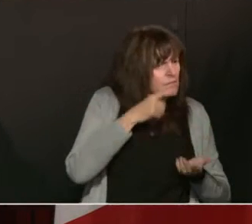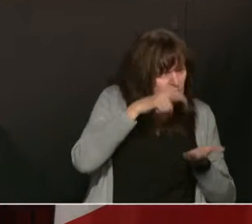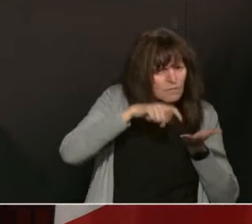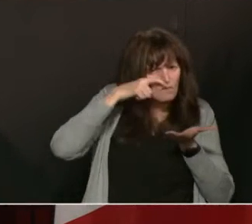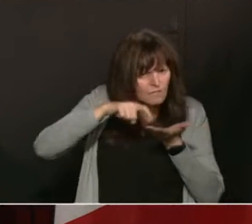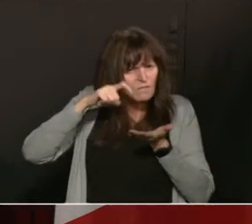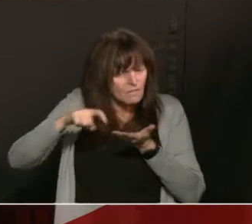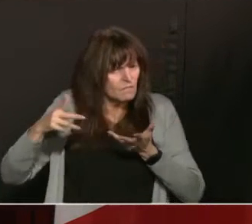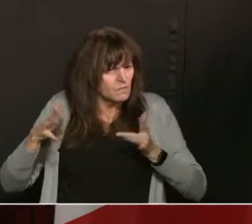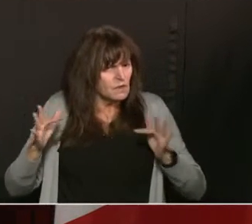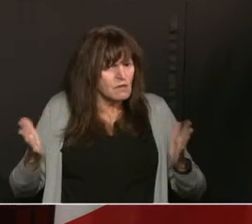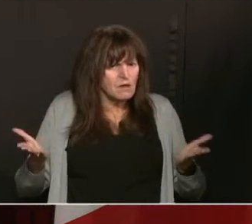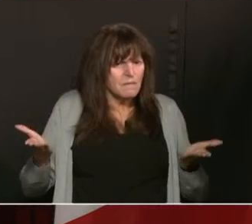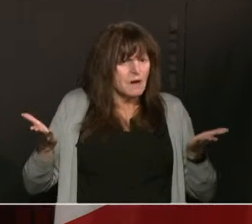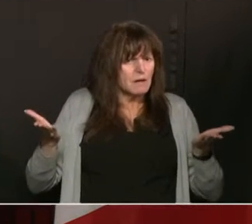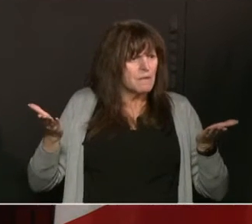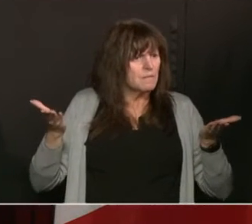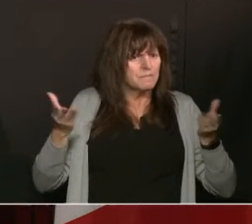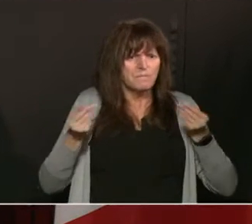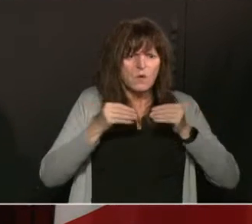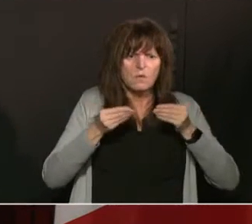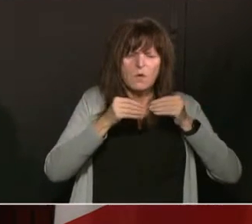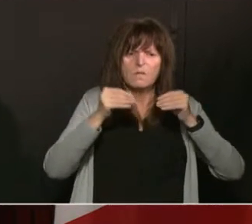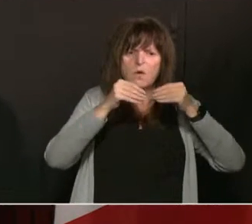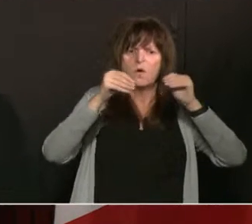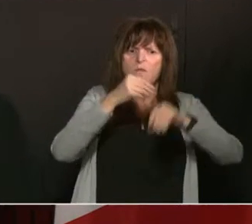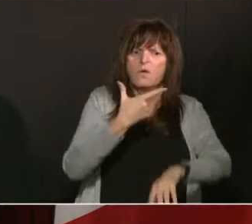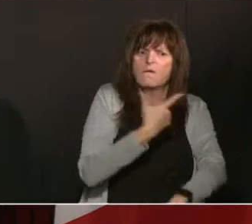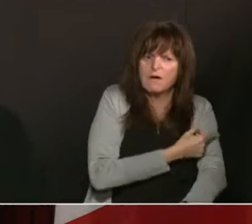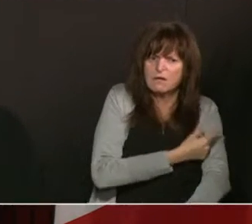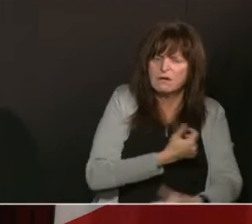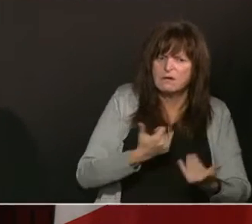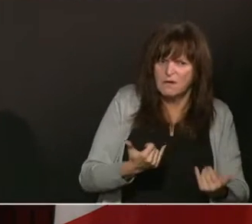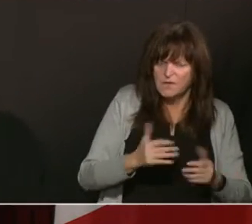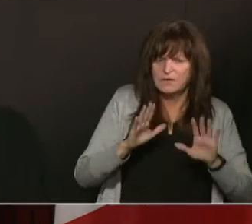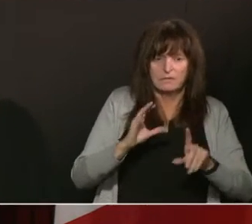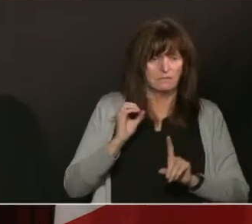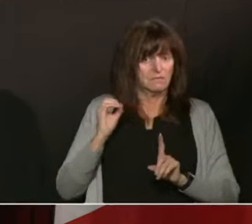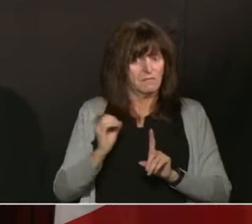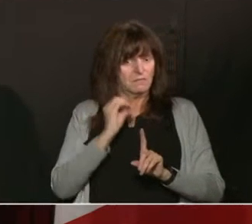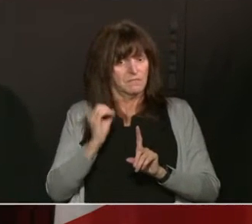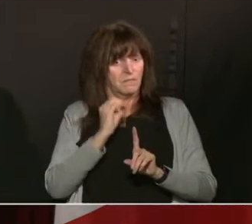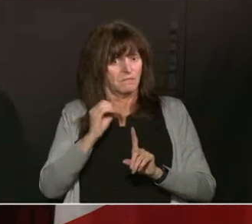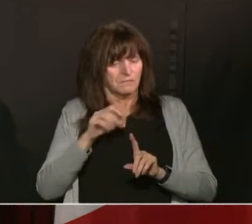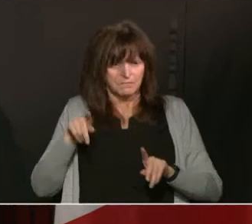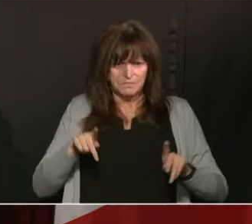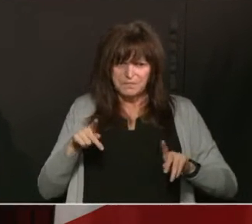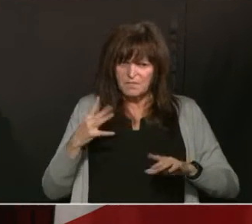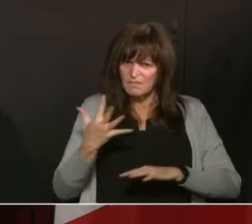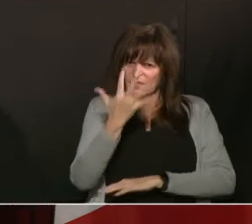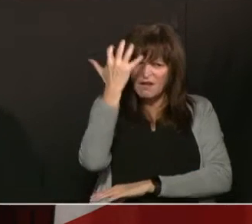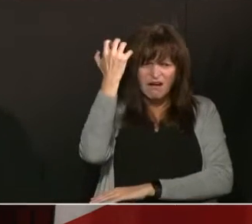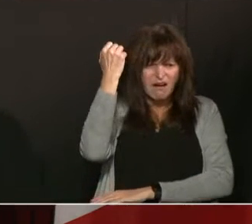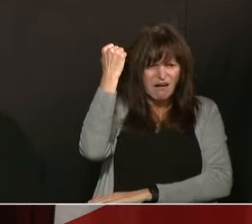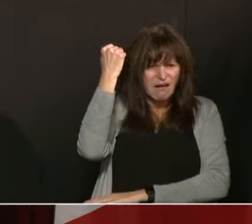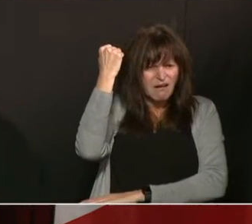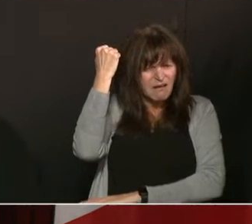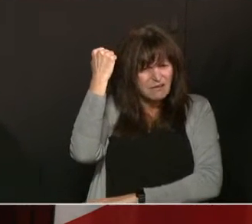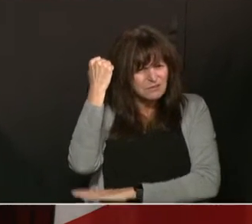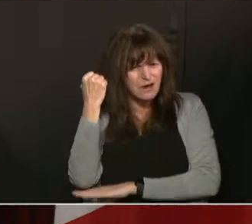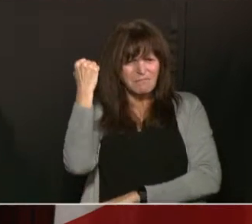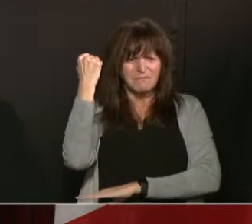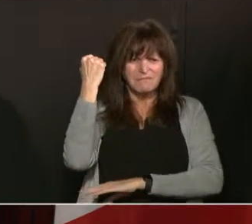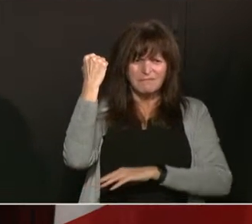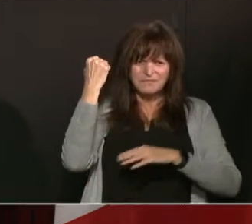alone. Ontarians have shown themselves to be resilient over the last 20 months, and I ask you to continue to be resilient in the face